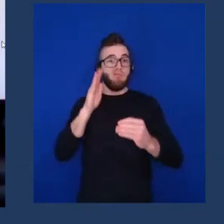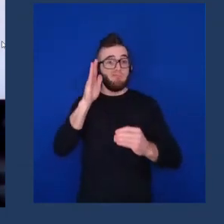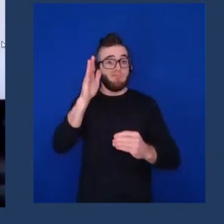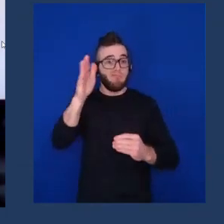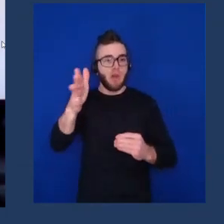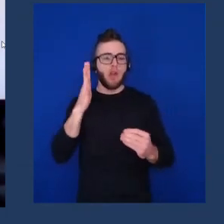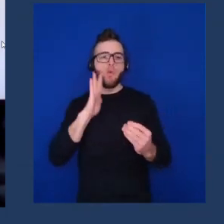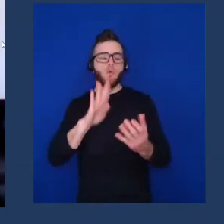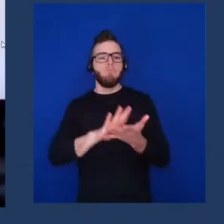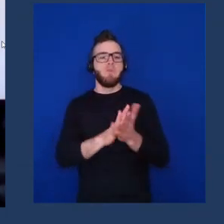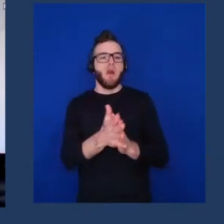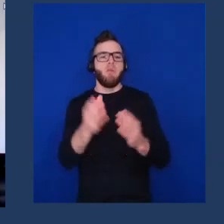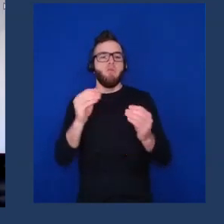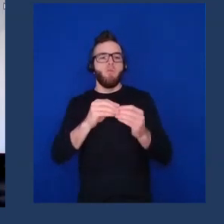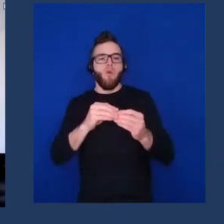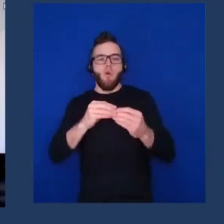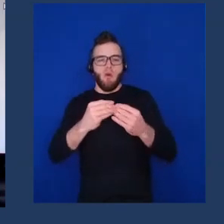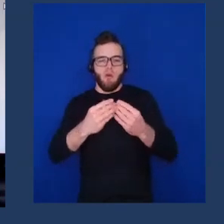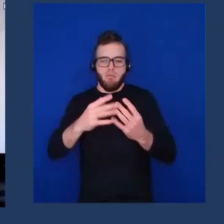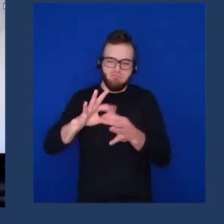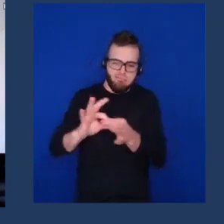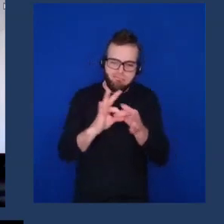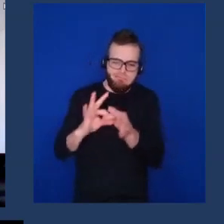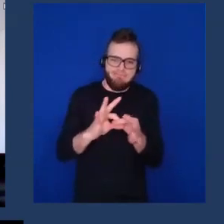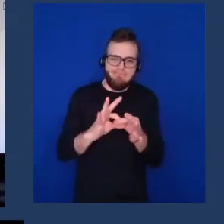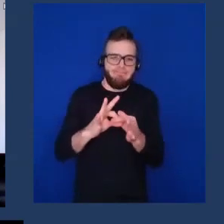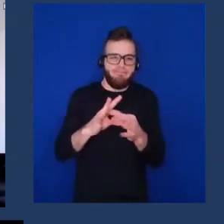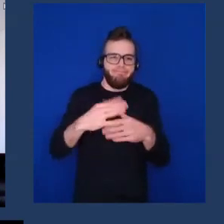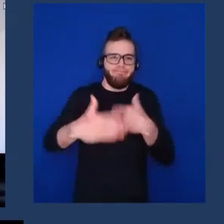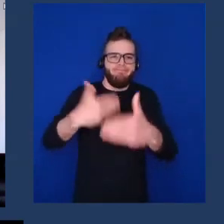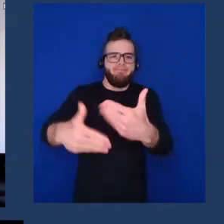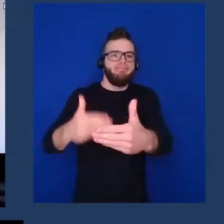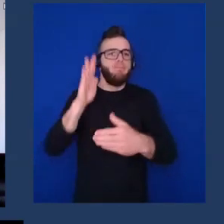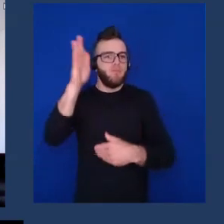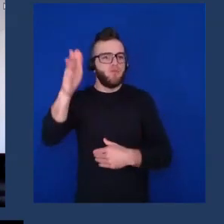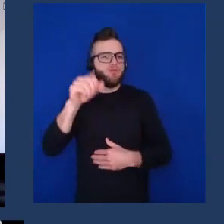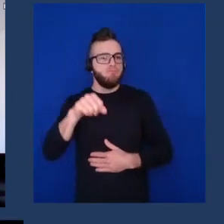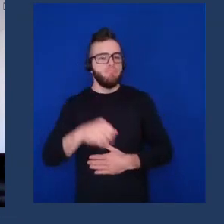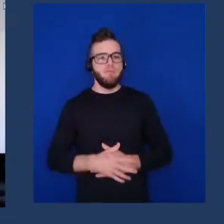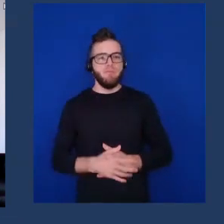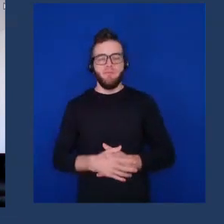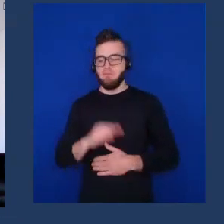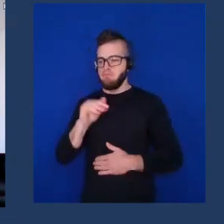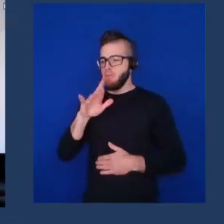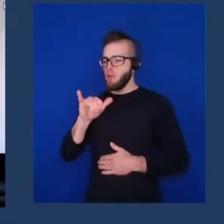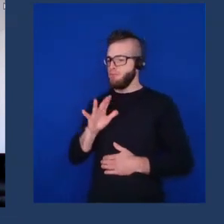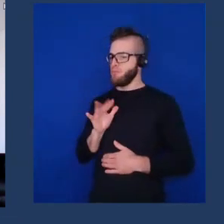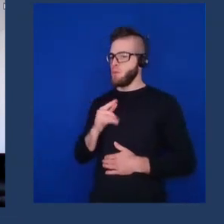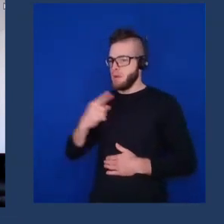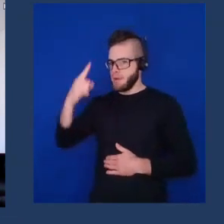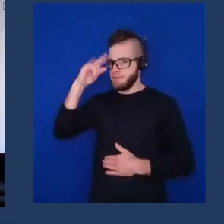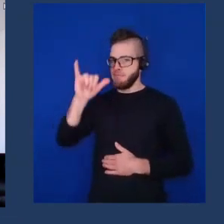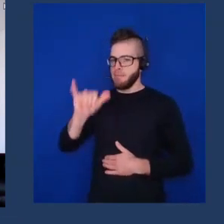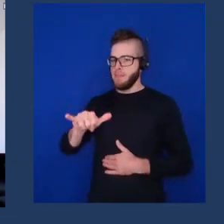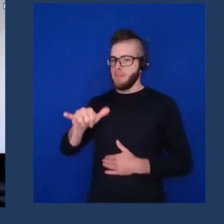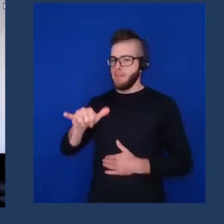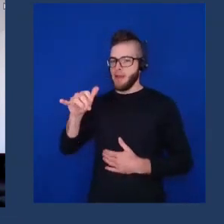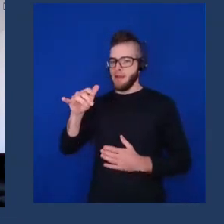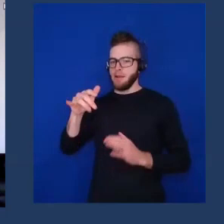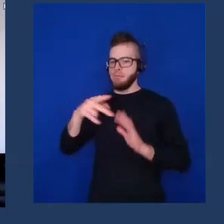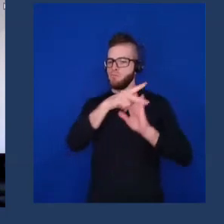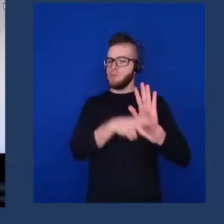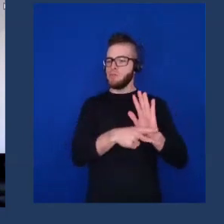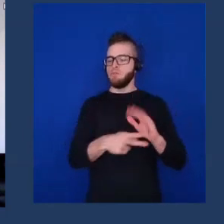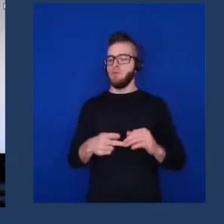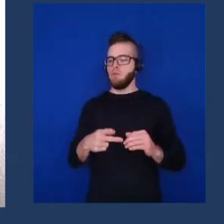in the future. Very cool. I mean, I think the inclusive design principle of kind of design for one and